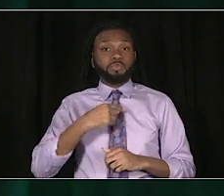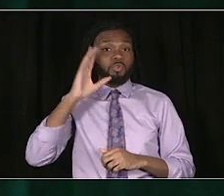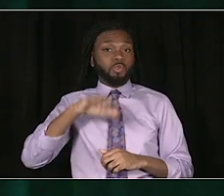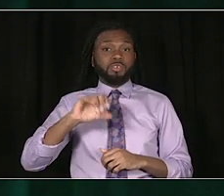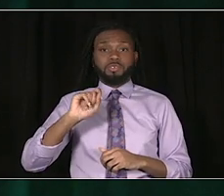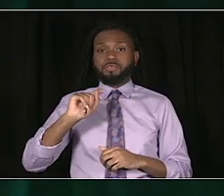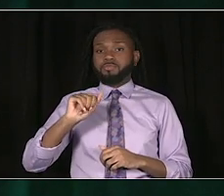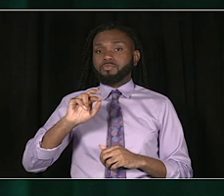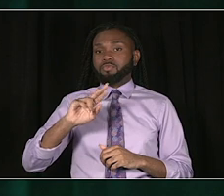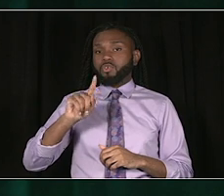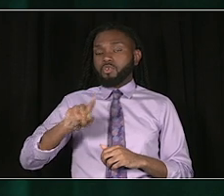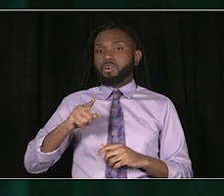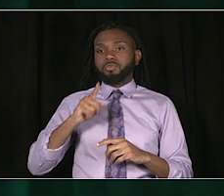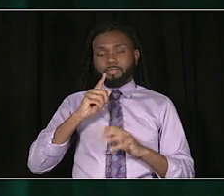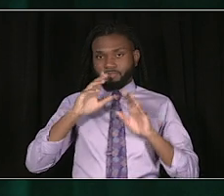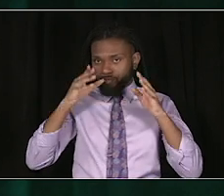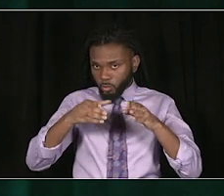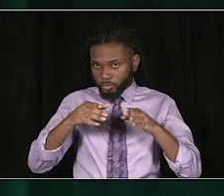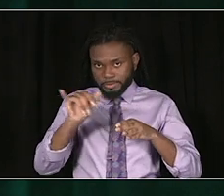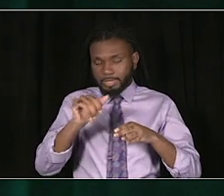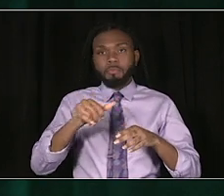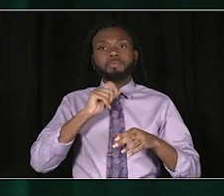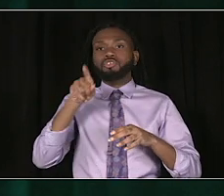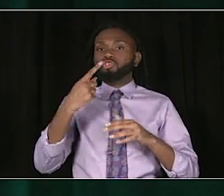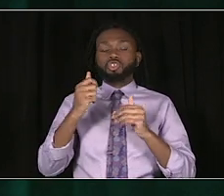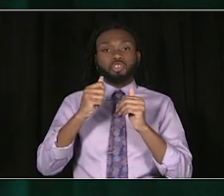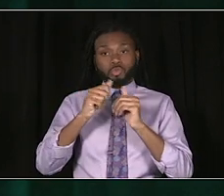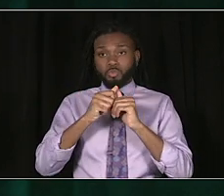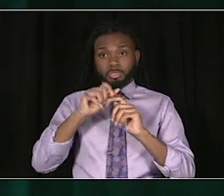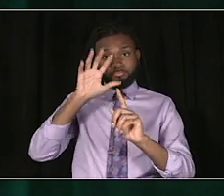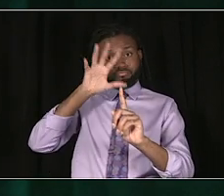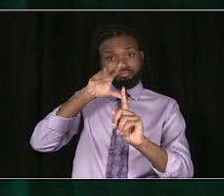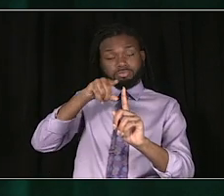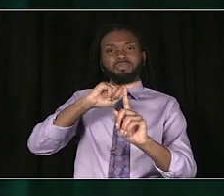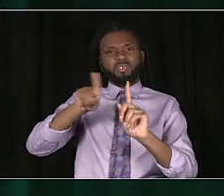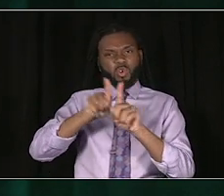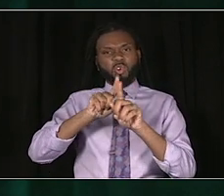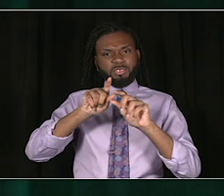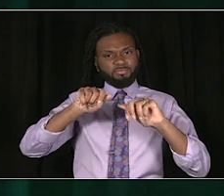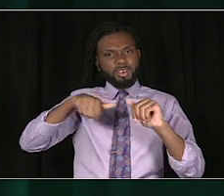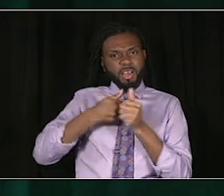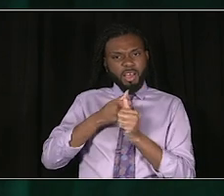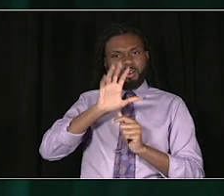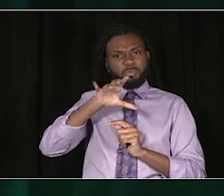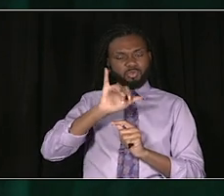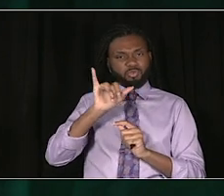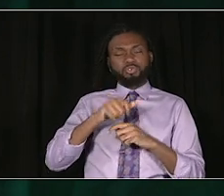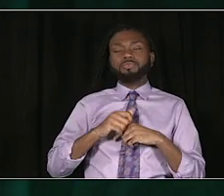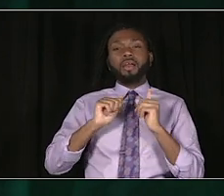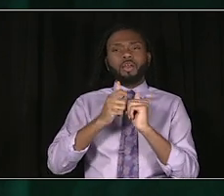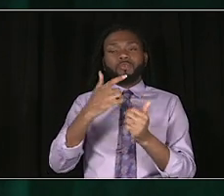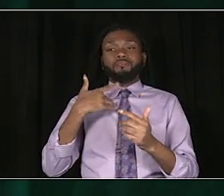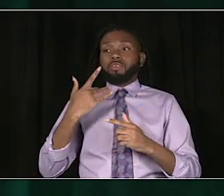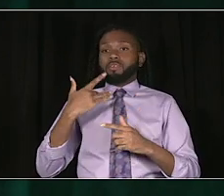very focused on, and they want to make sure it's not just in front of the camera, but behind the camera. How do you feel when you walk onto a